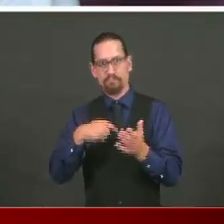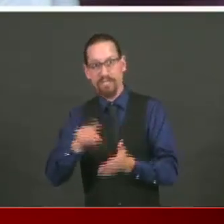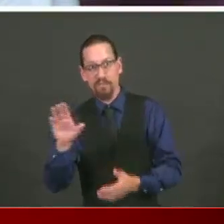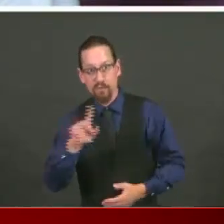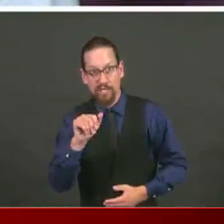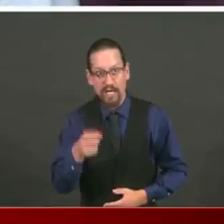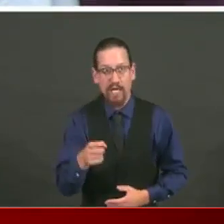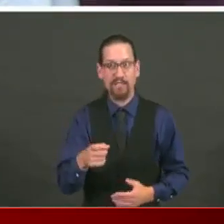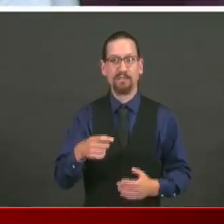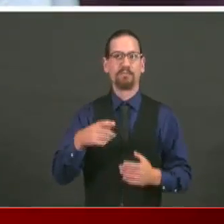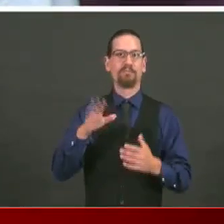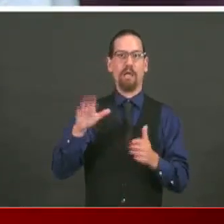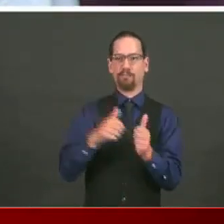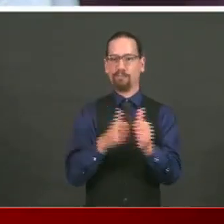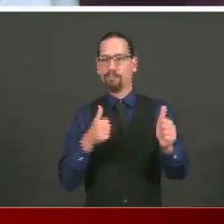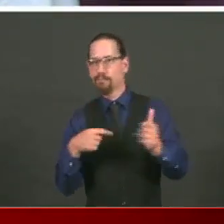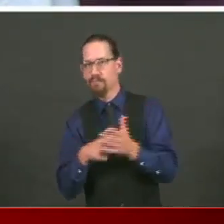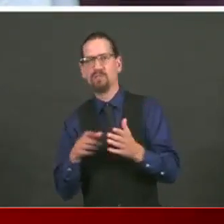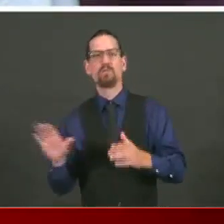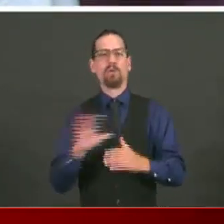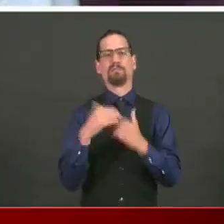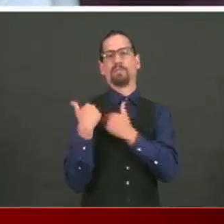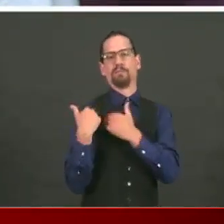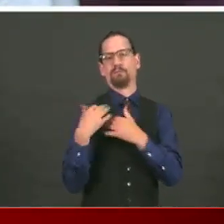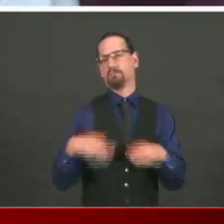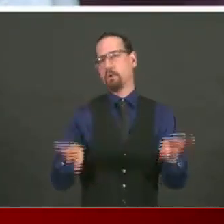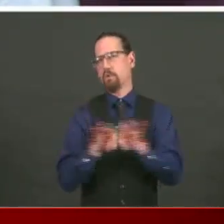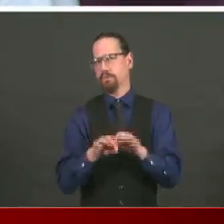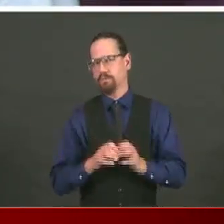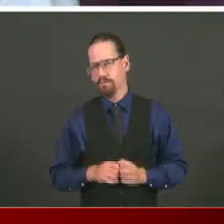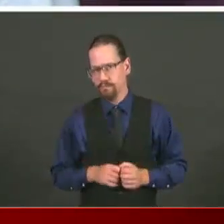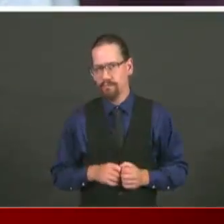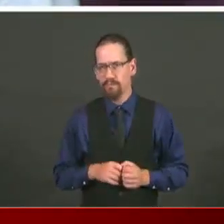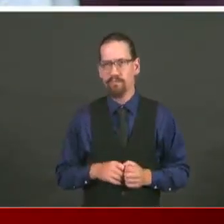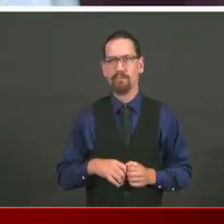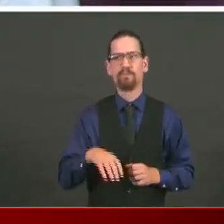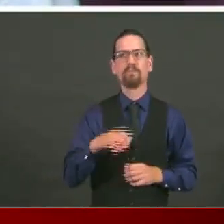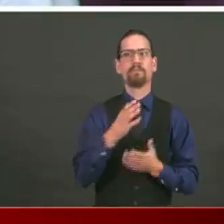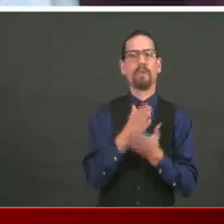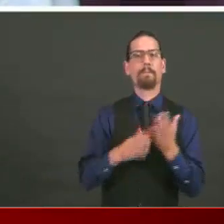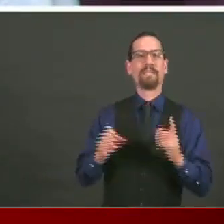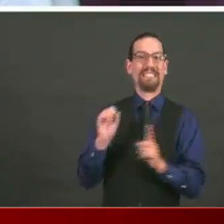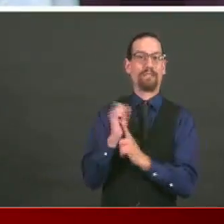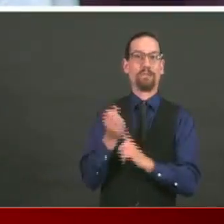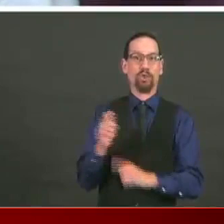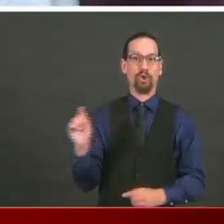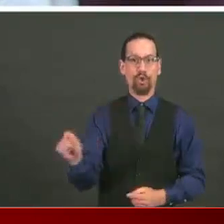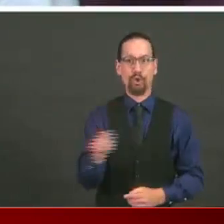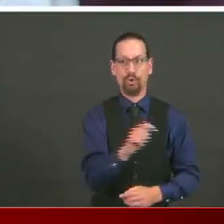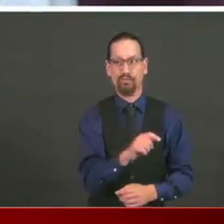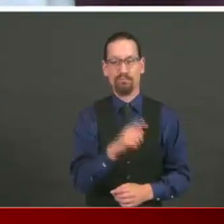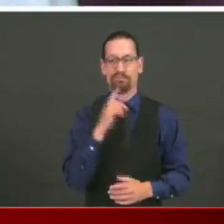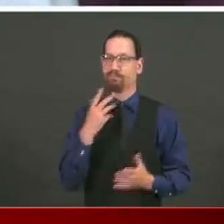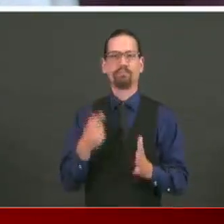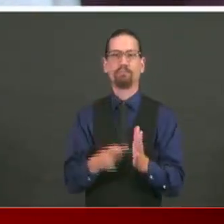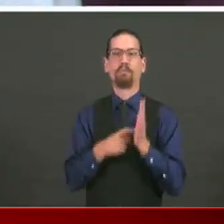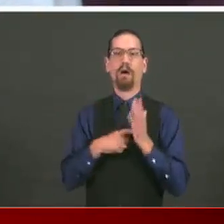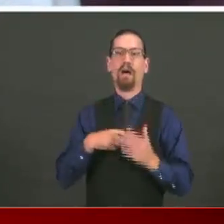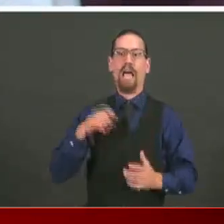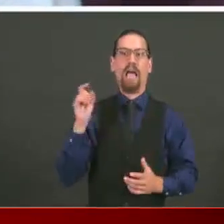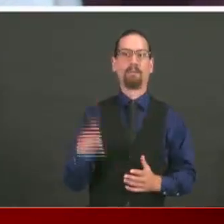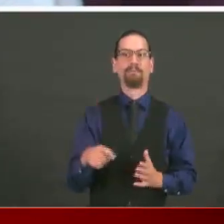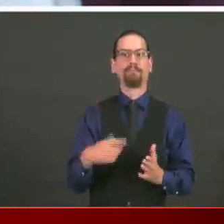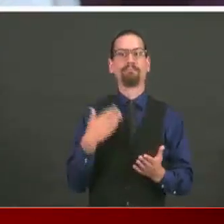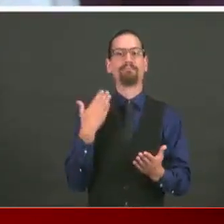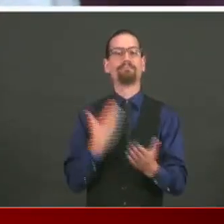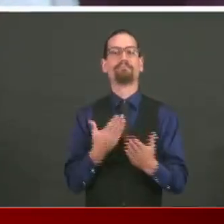and merit the government's investment. So there are instances in which we may require a new normal